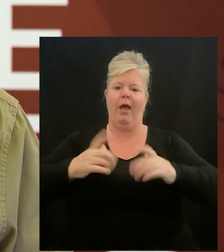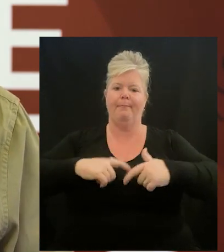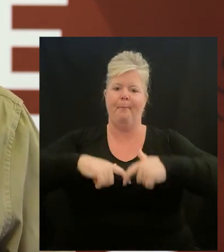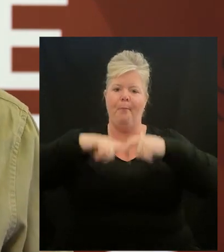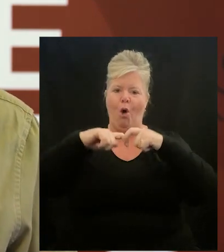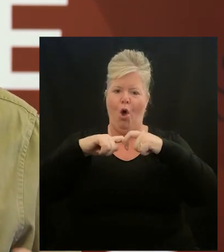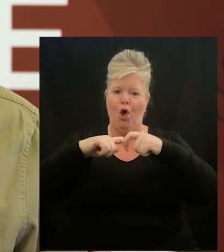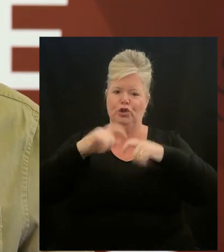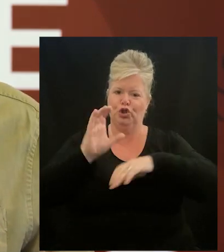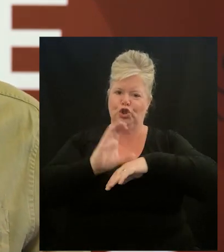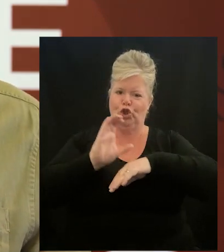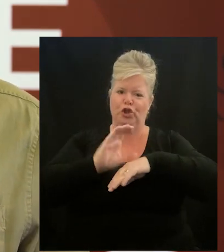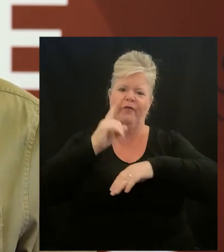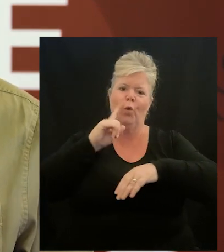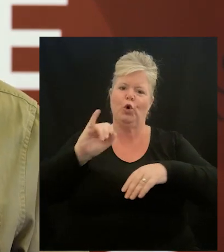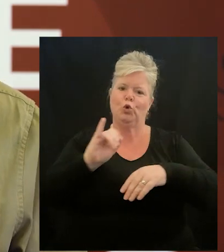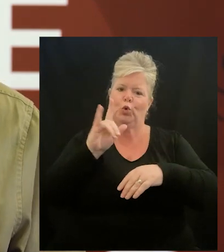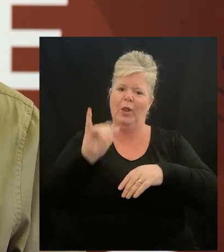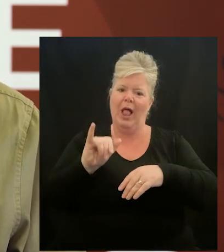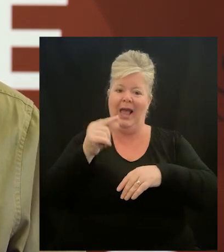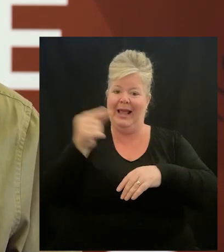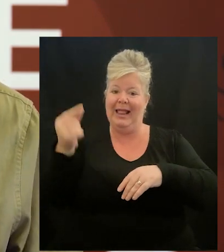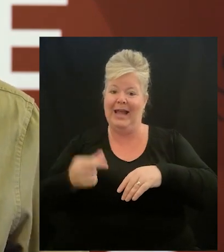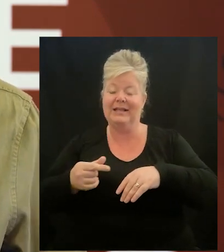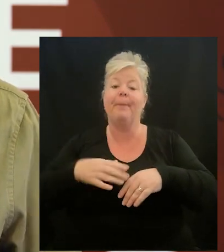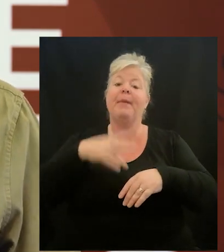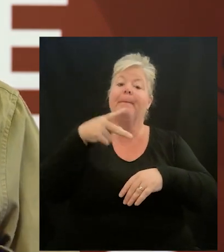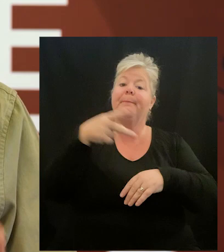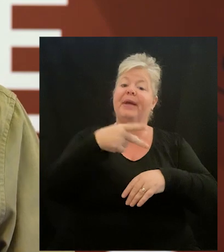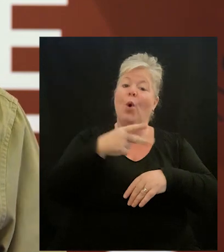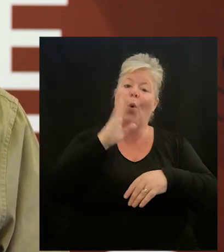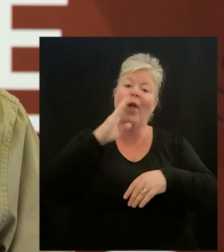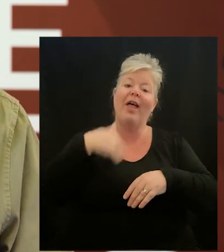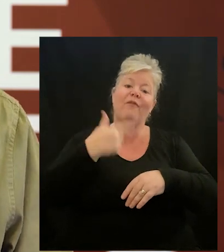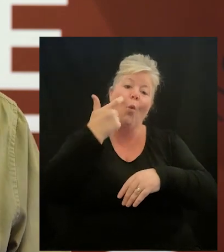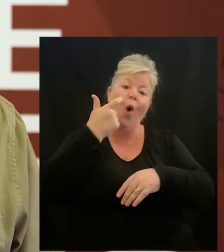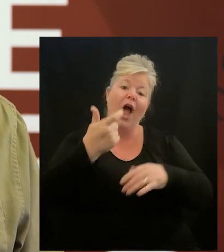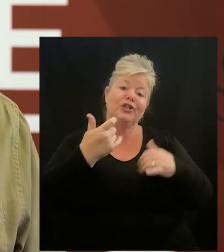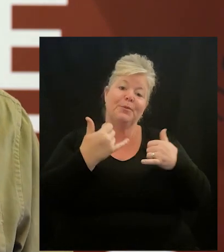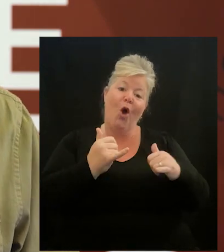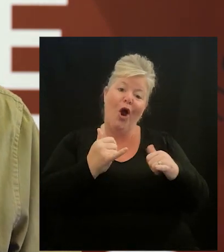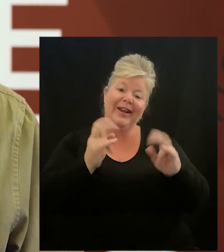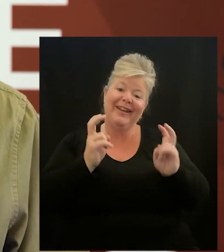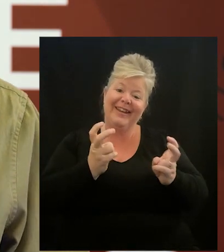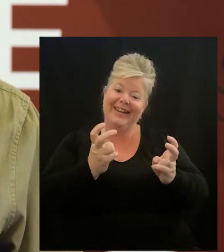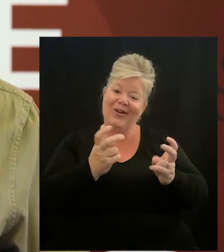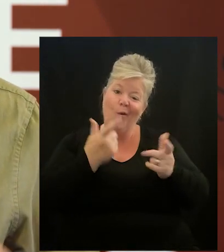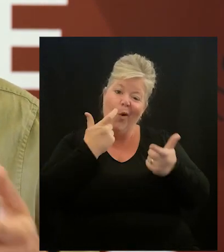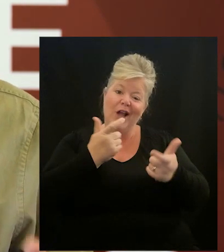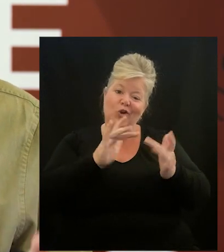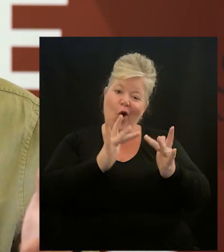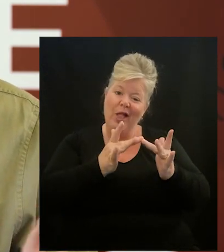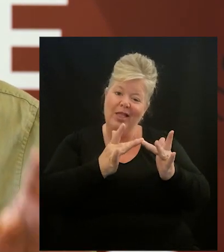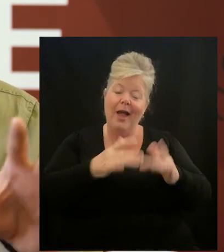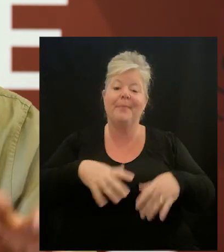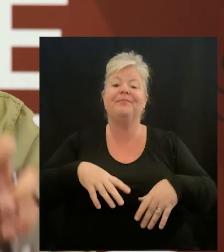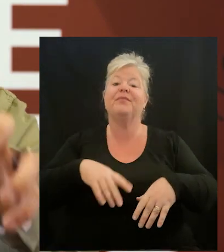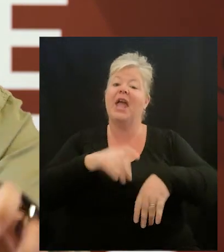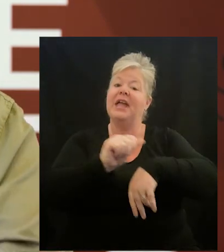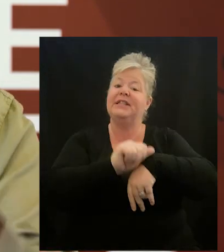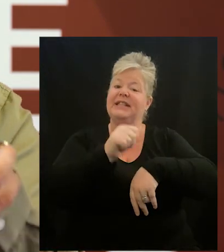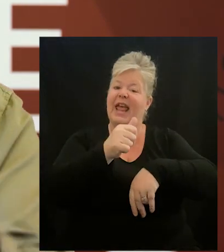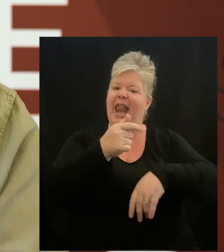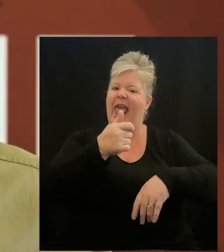Glendale campus for the month of July. At our Peoria campus, we'll be doing watch parties of the online experience and at the normal 10